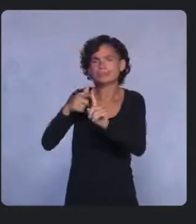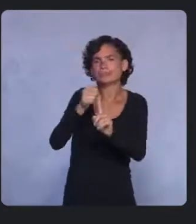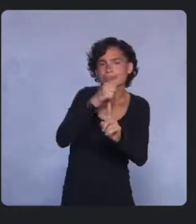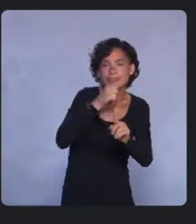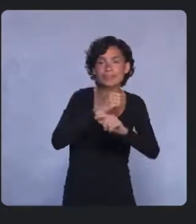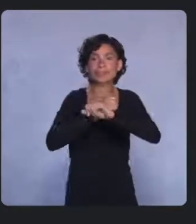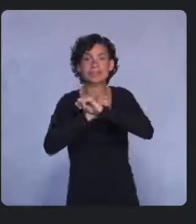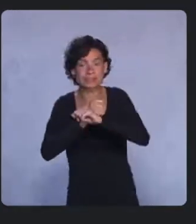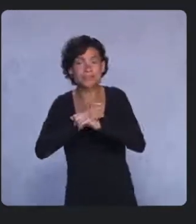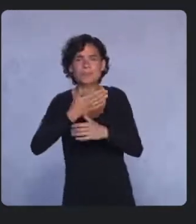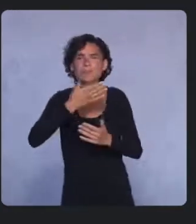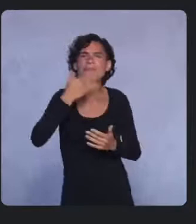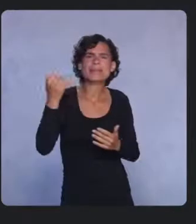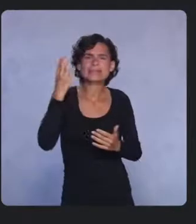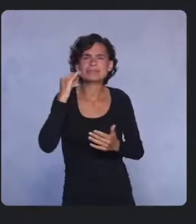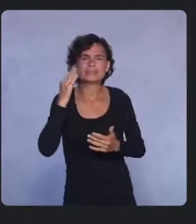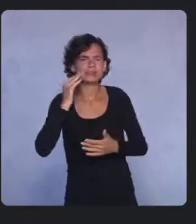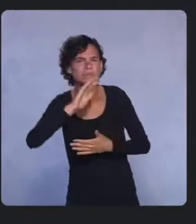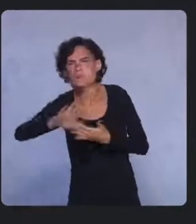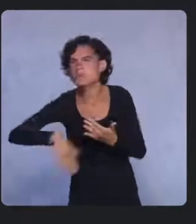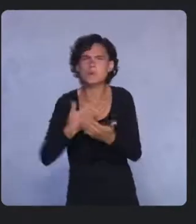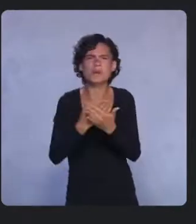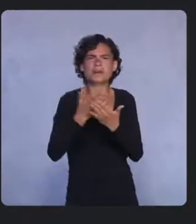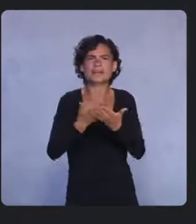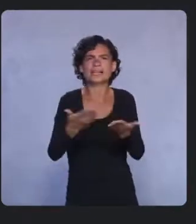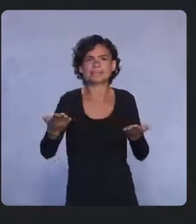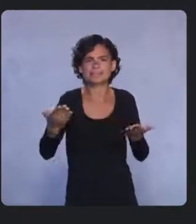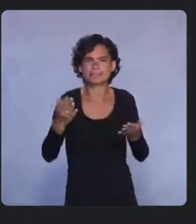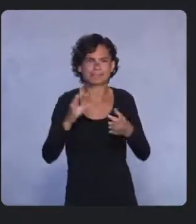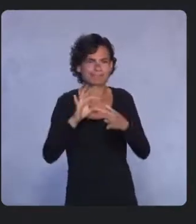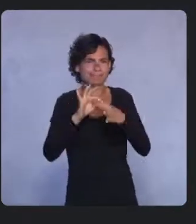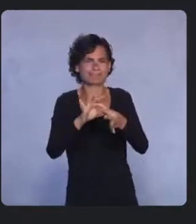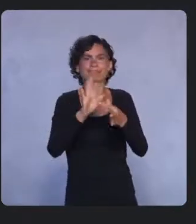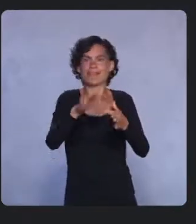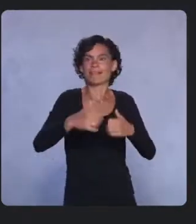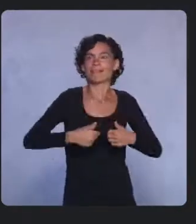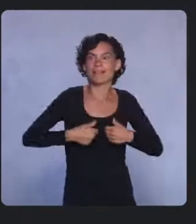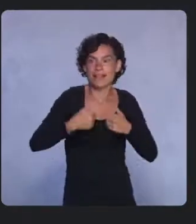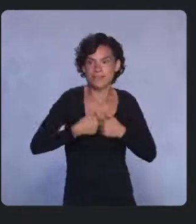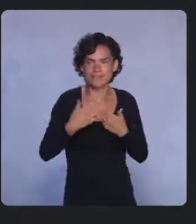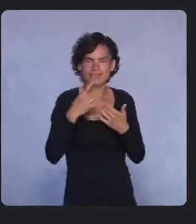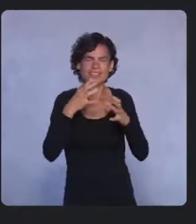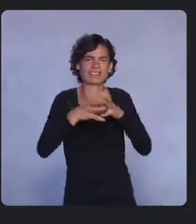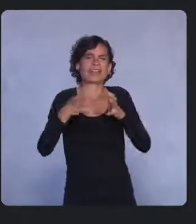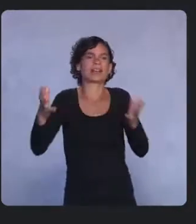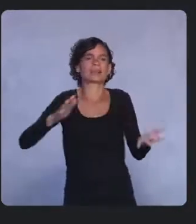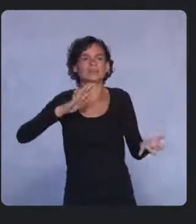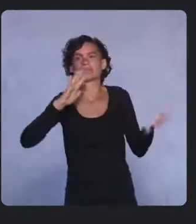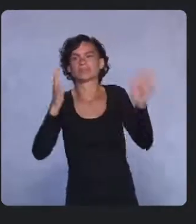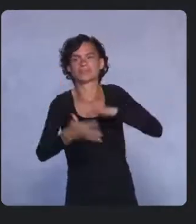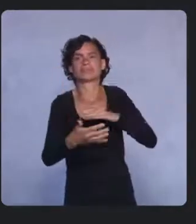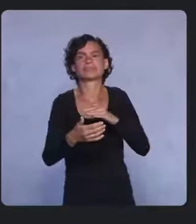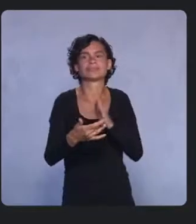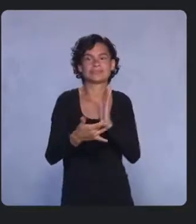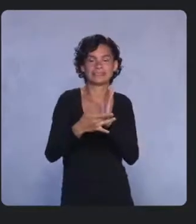experiences across all the devices in your life, there's so much transformative technology coming to your phone this